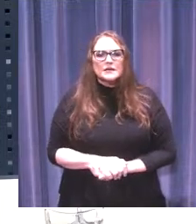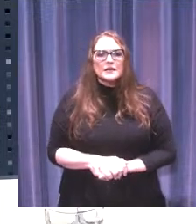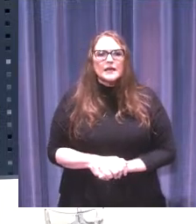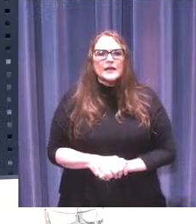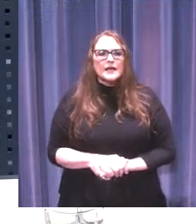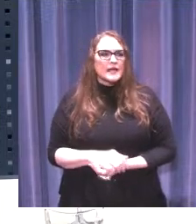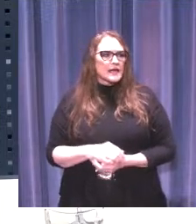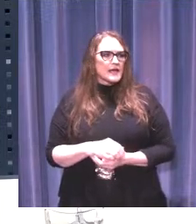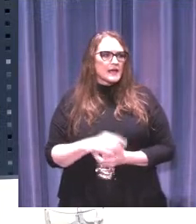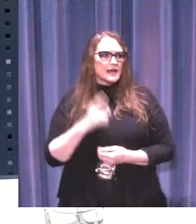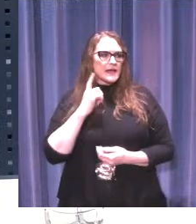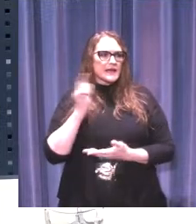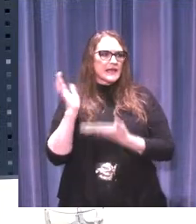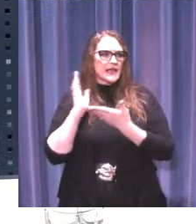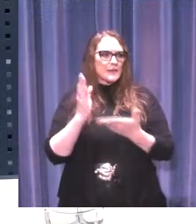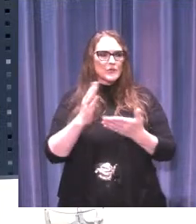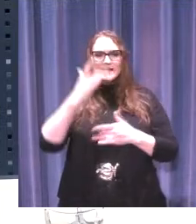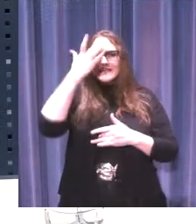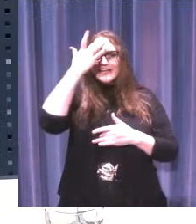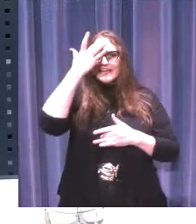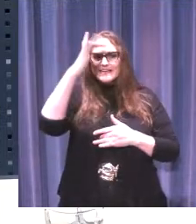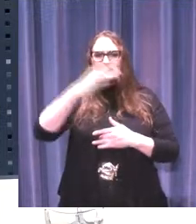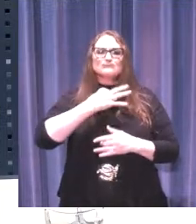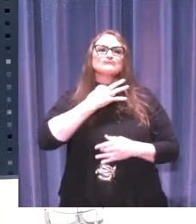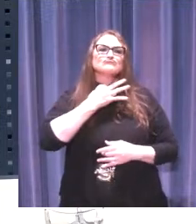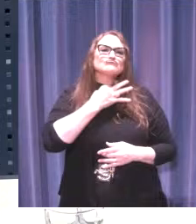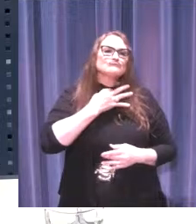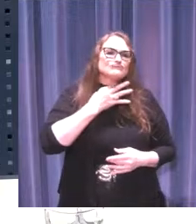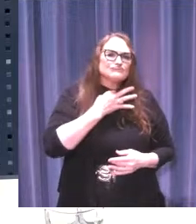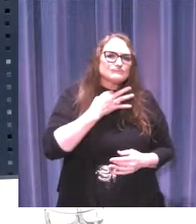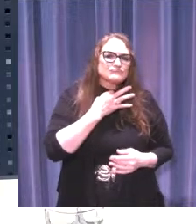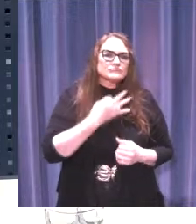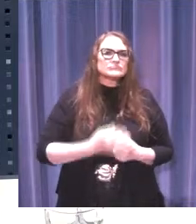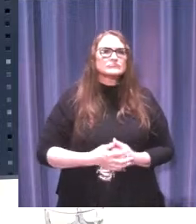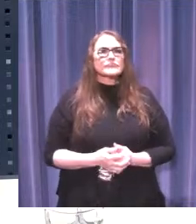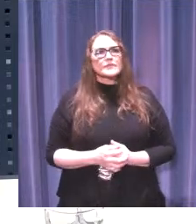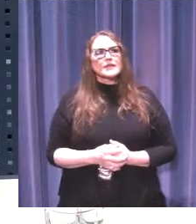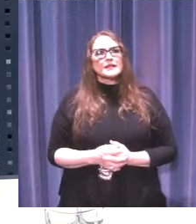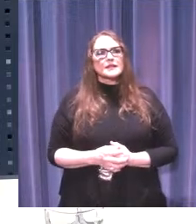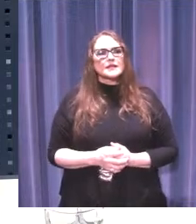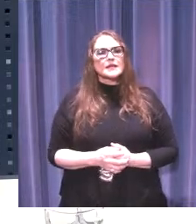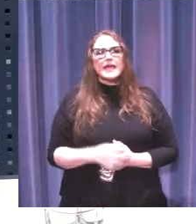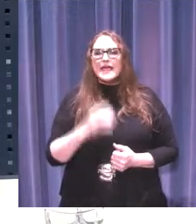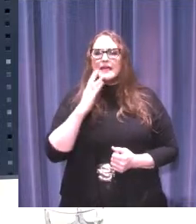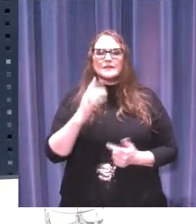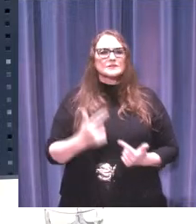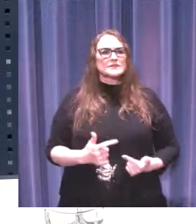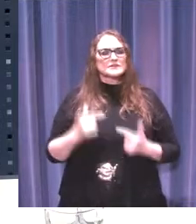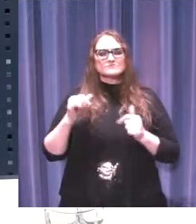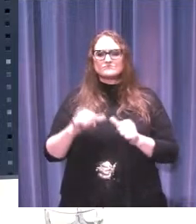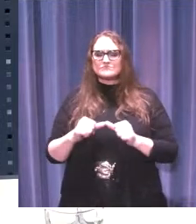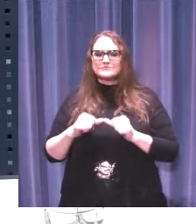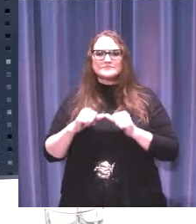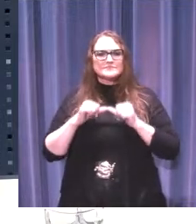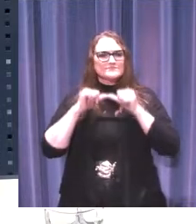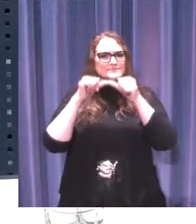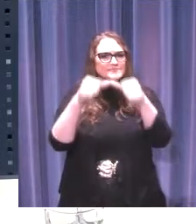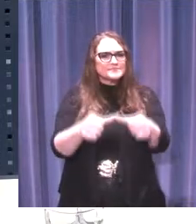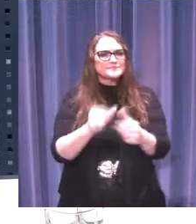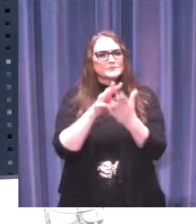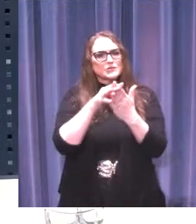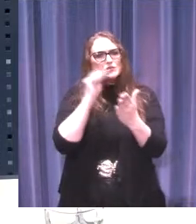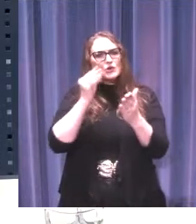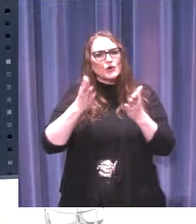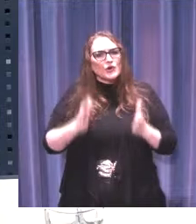And I bring in an intellectual curiosity, and as a lifelong learner, I